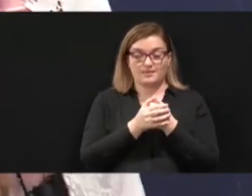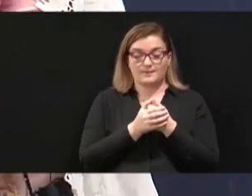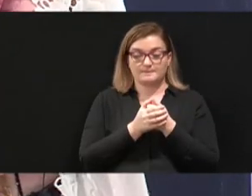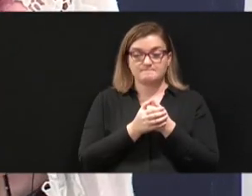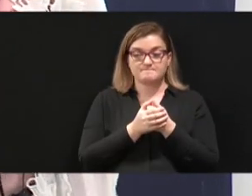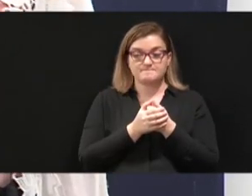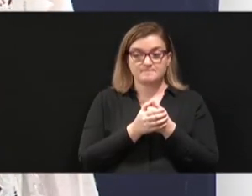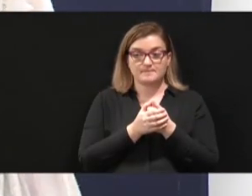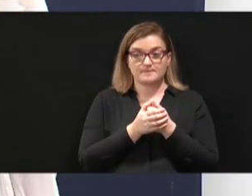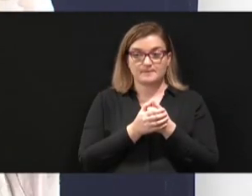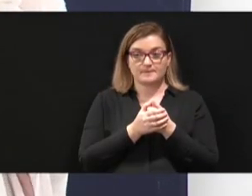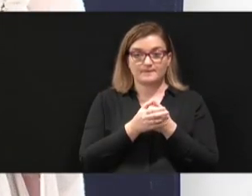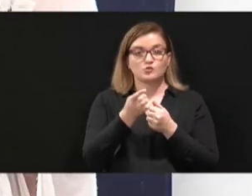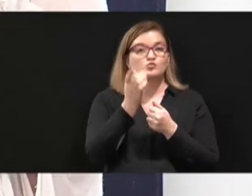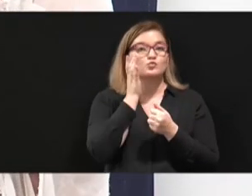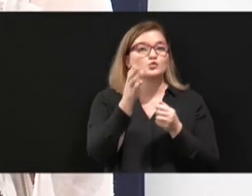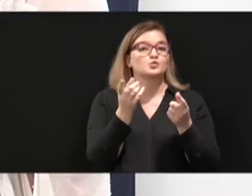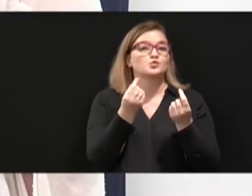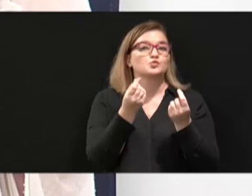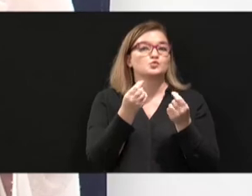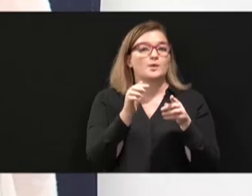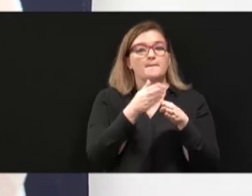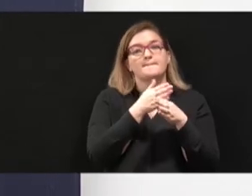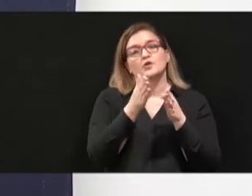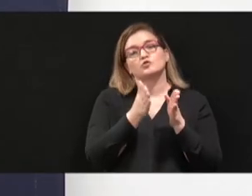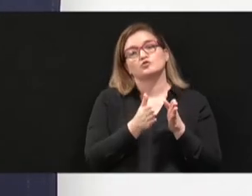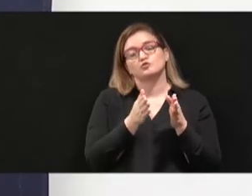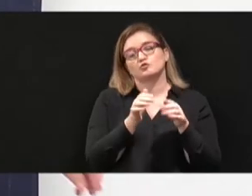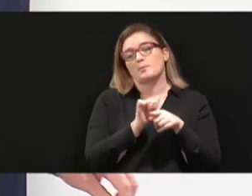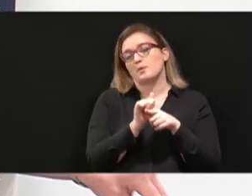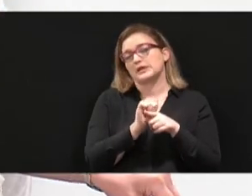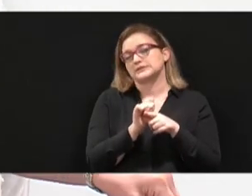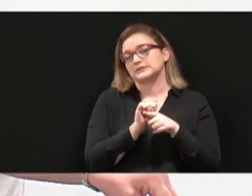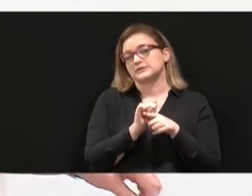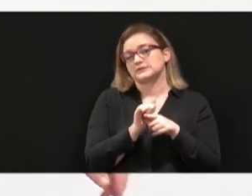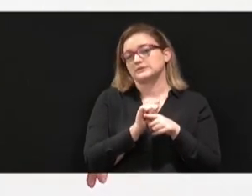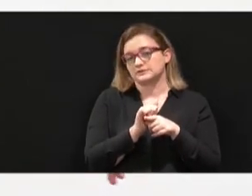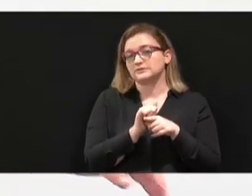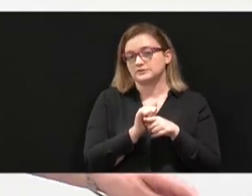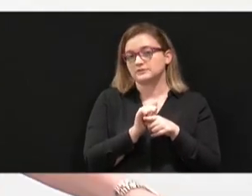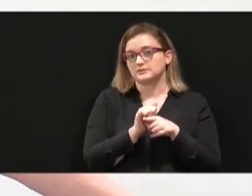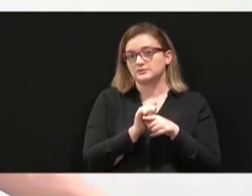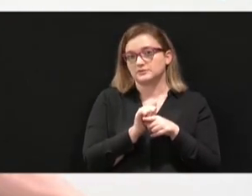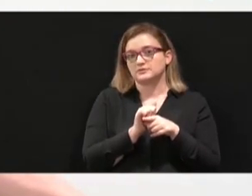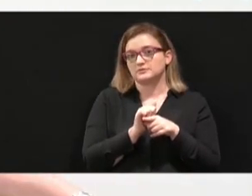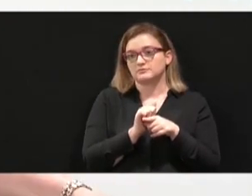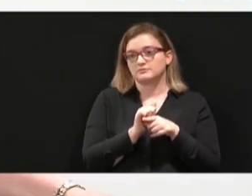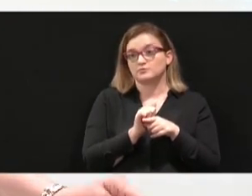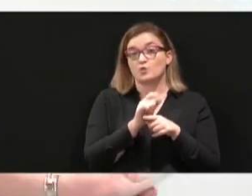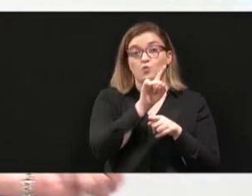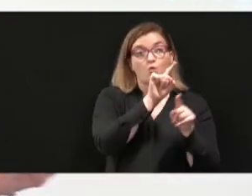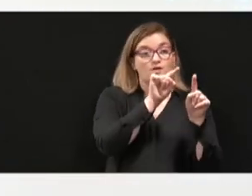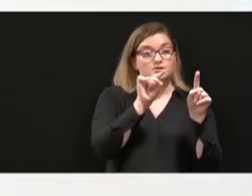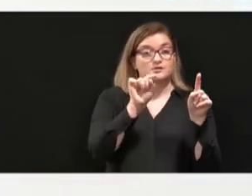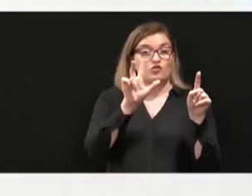and you're going to do a partner practice with that. And 1 to 31 also